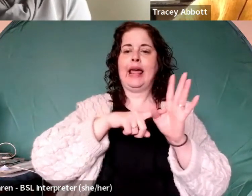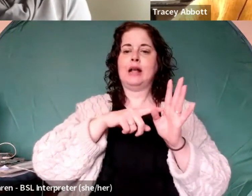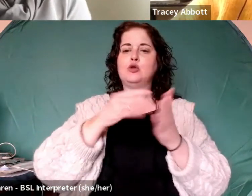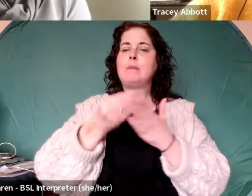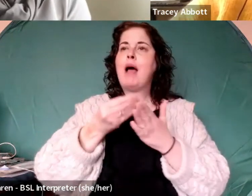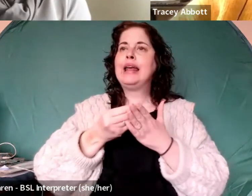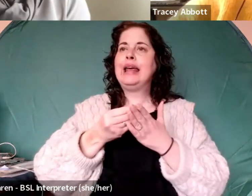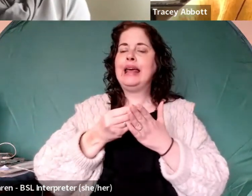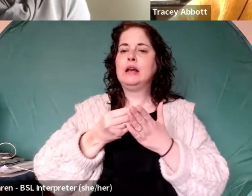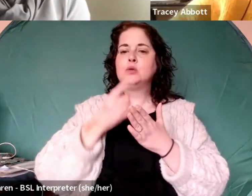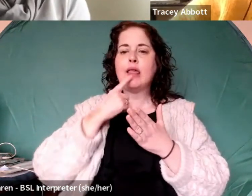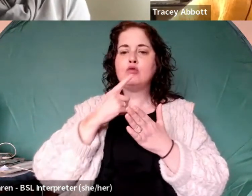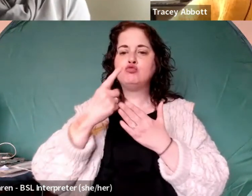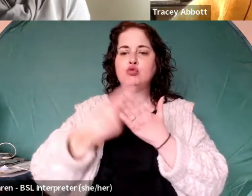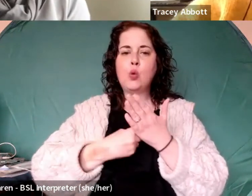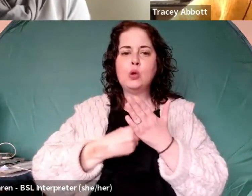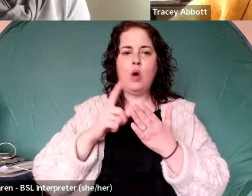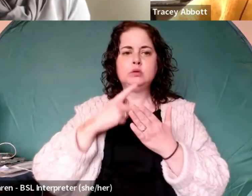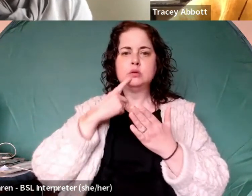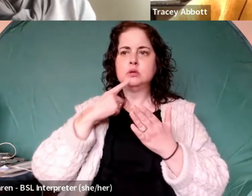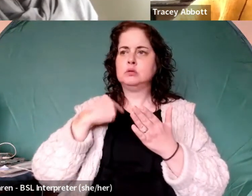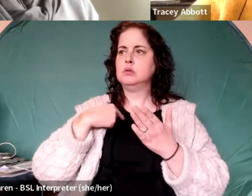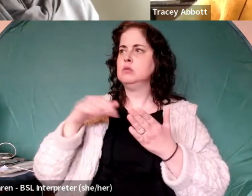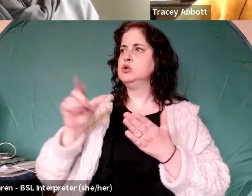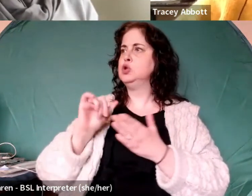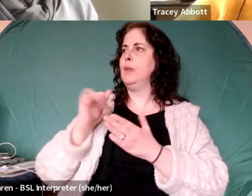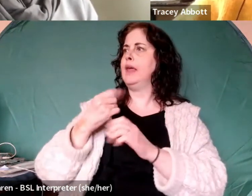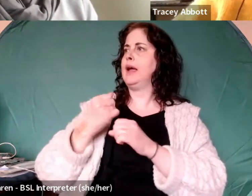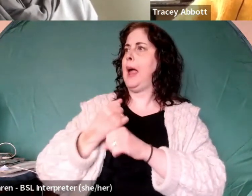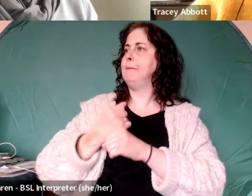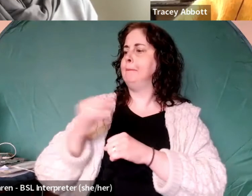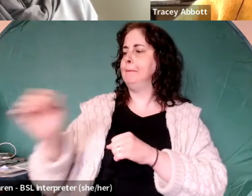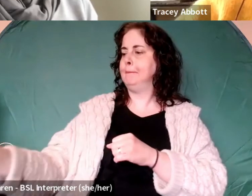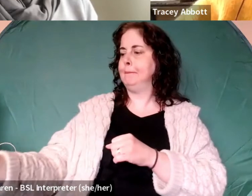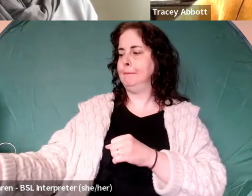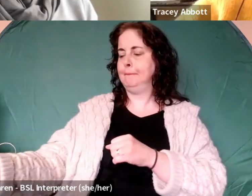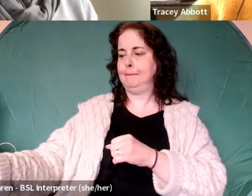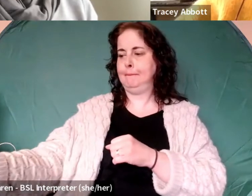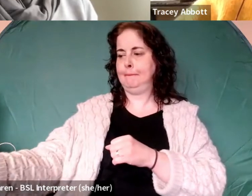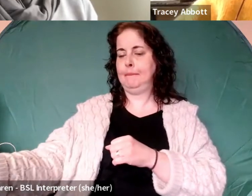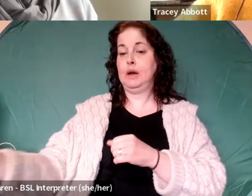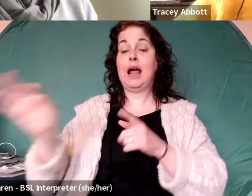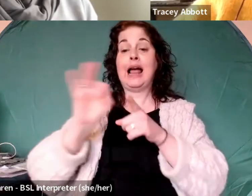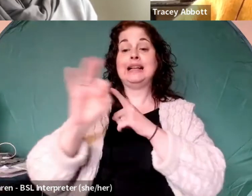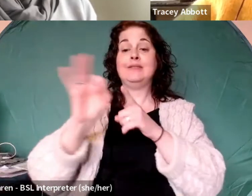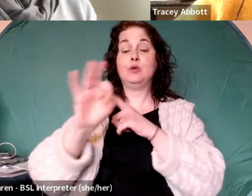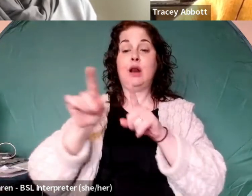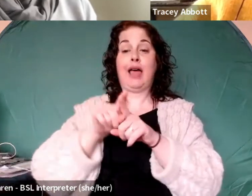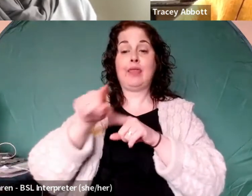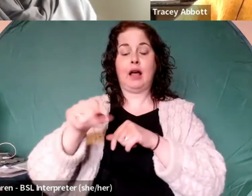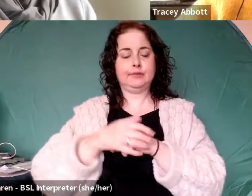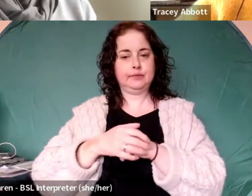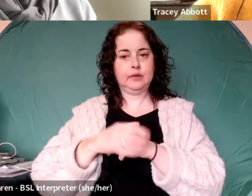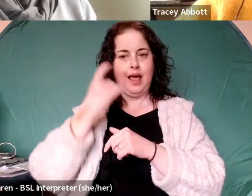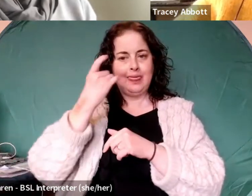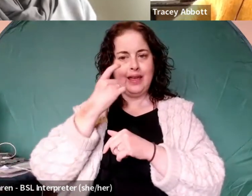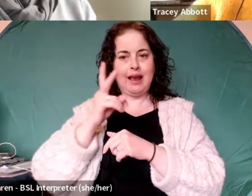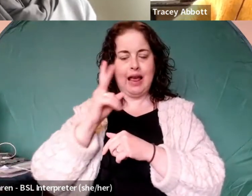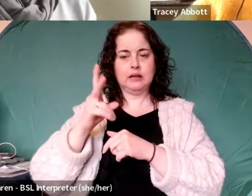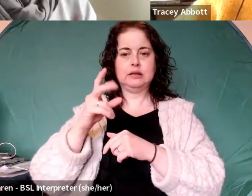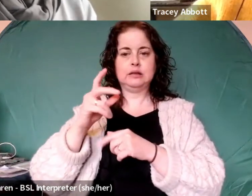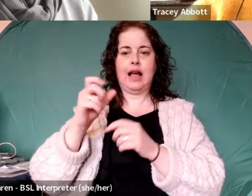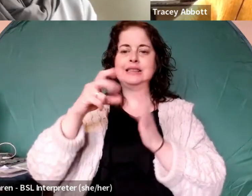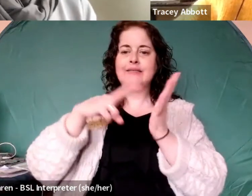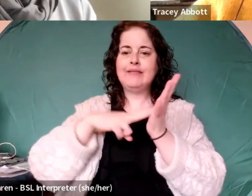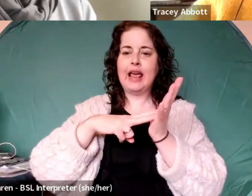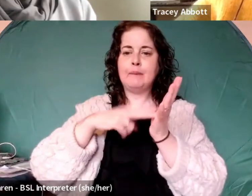tells you what the rules are, and then you wonder why you keep losing the game. And I think interviews are a bit like that. When I think, again, it's a bit like CVs. The